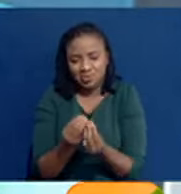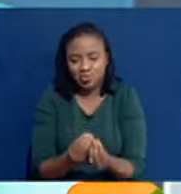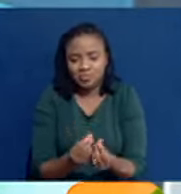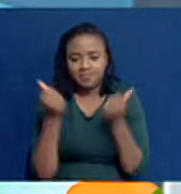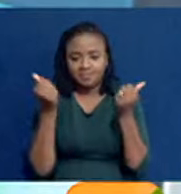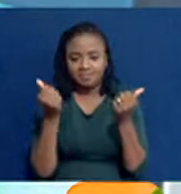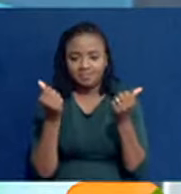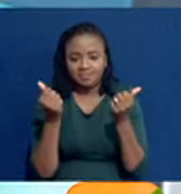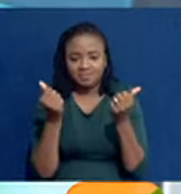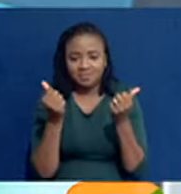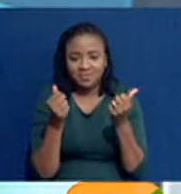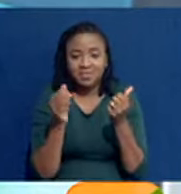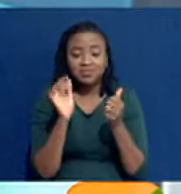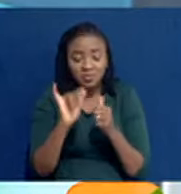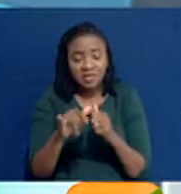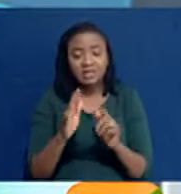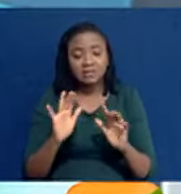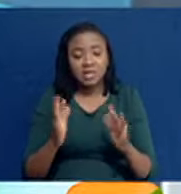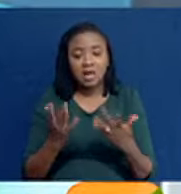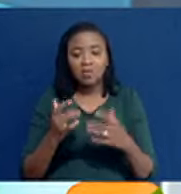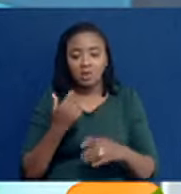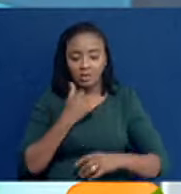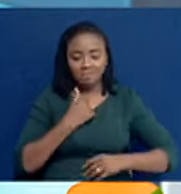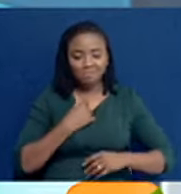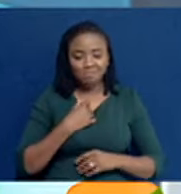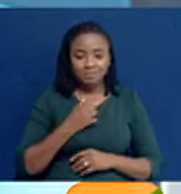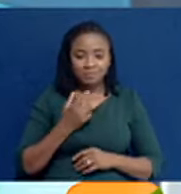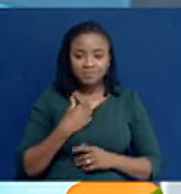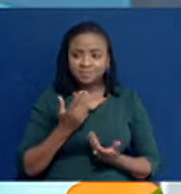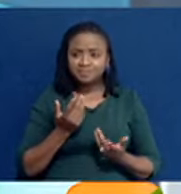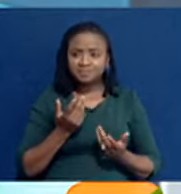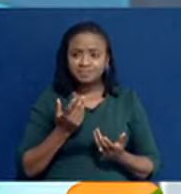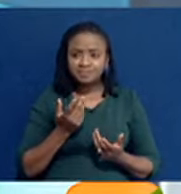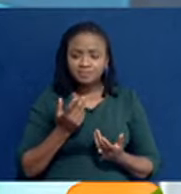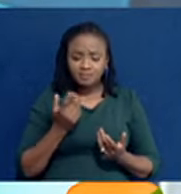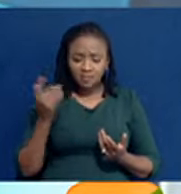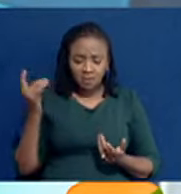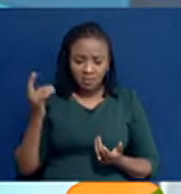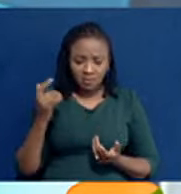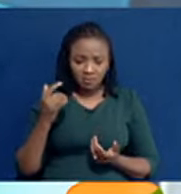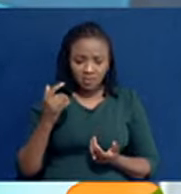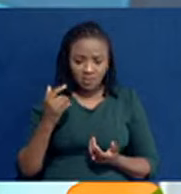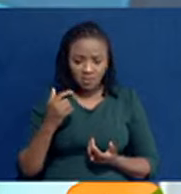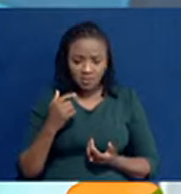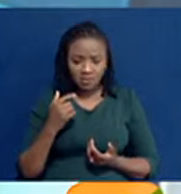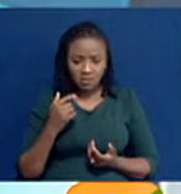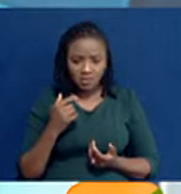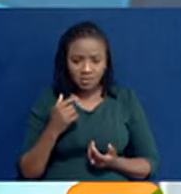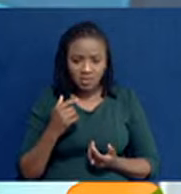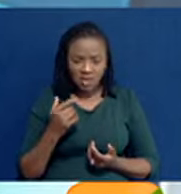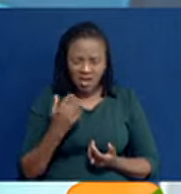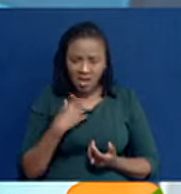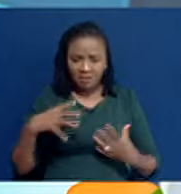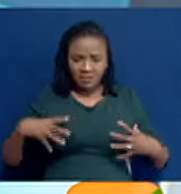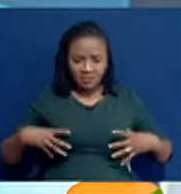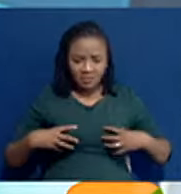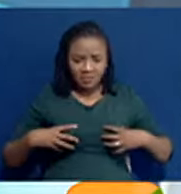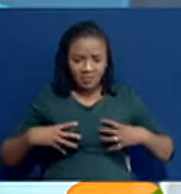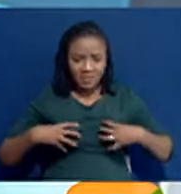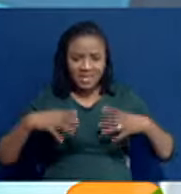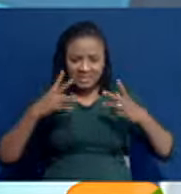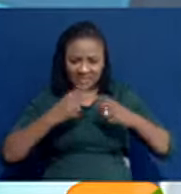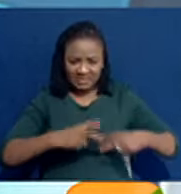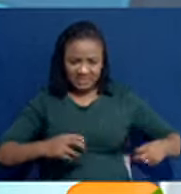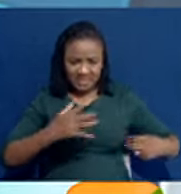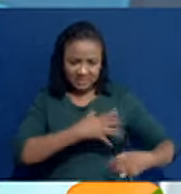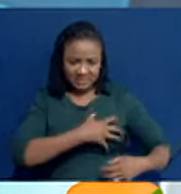happened to me. I was very fortunate. I had actually come, I had a mammogram sometime in